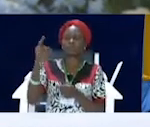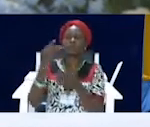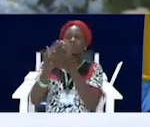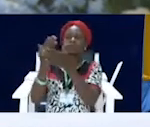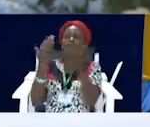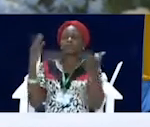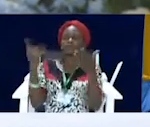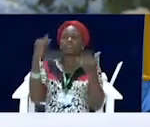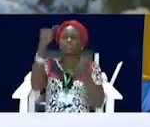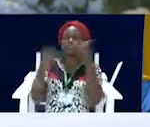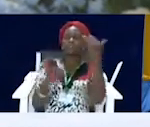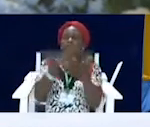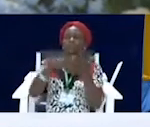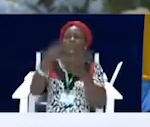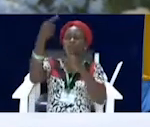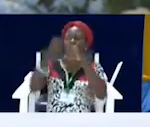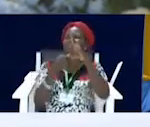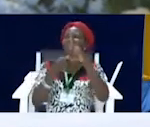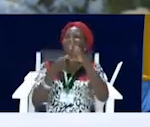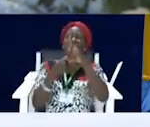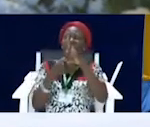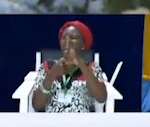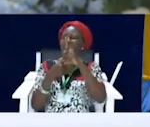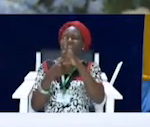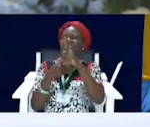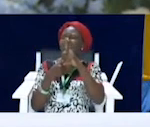before the end of this month,